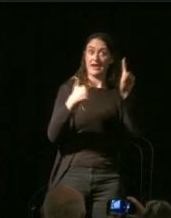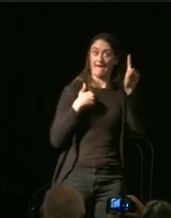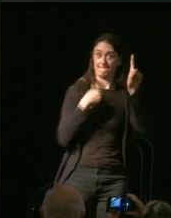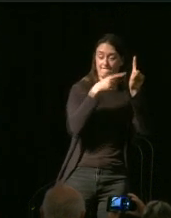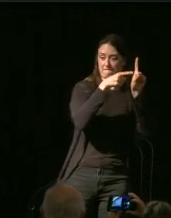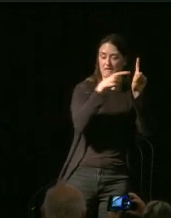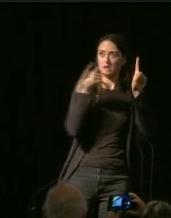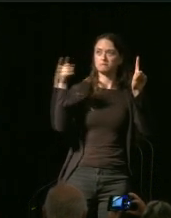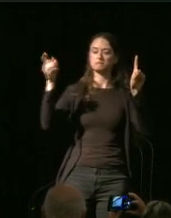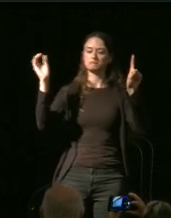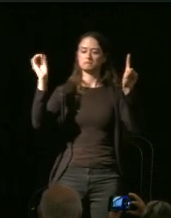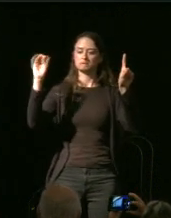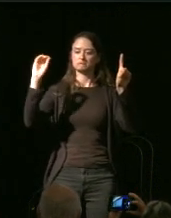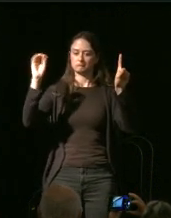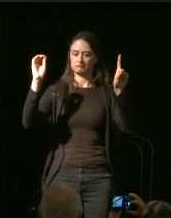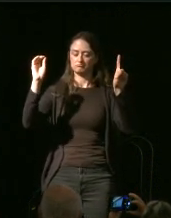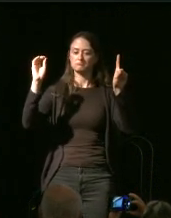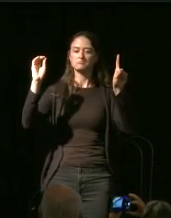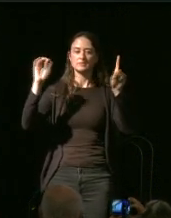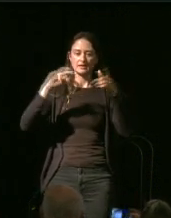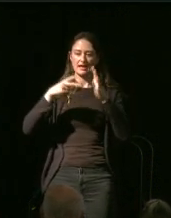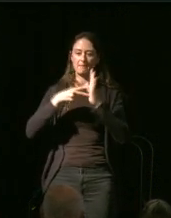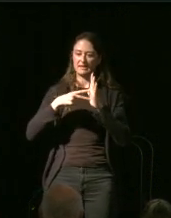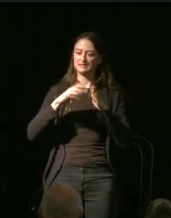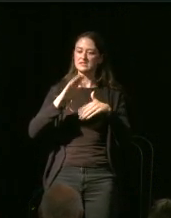unaffected carriers.